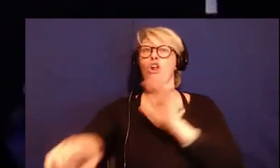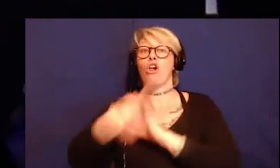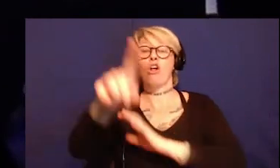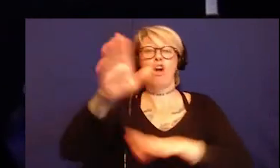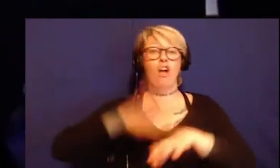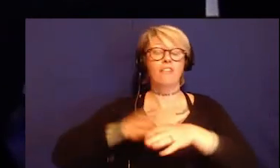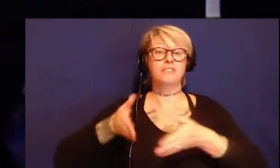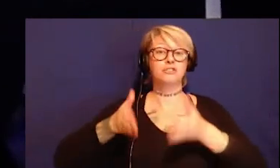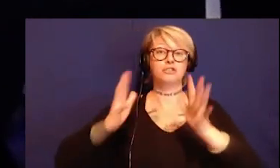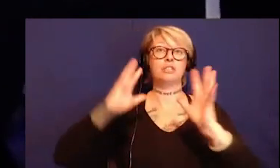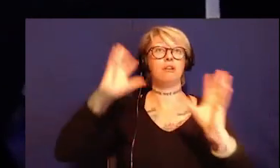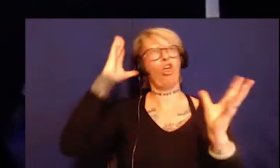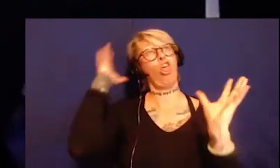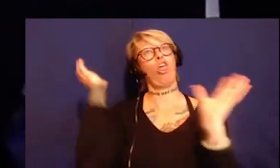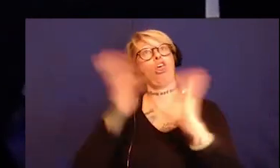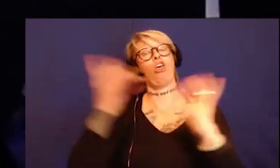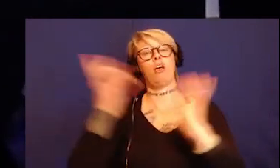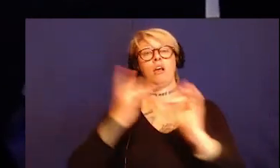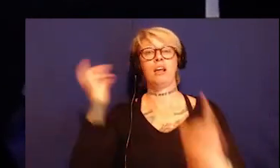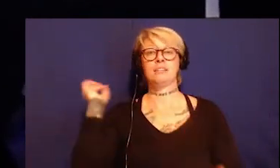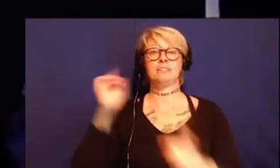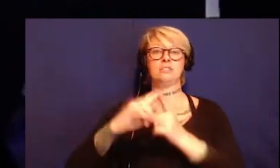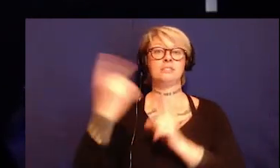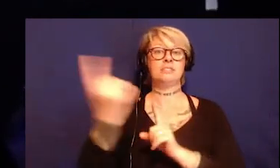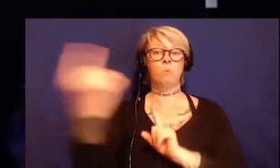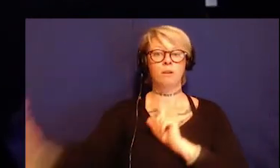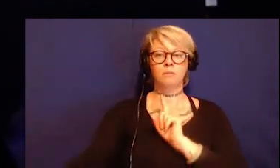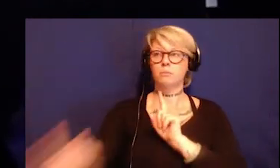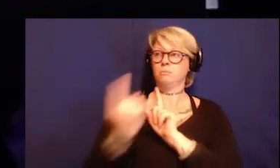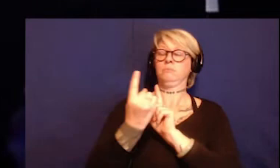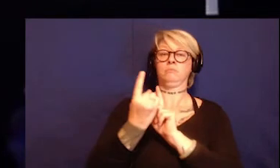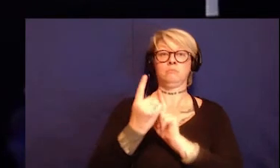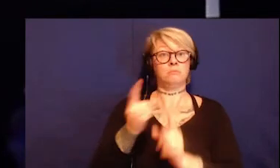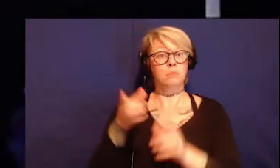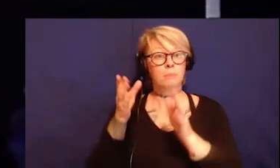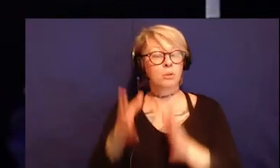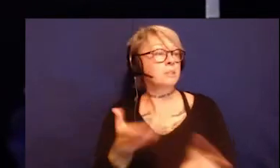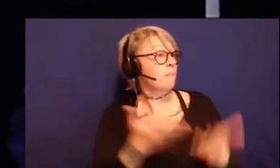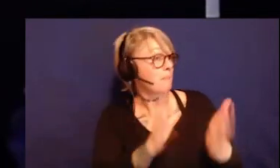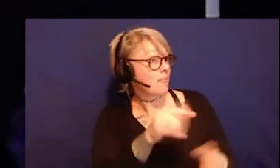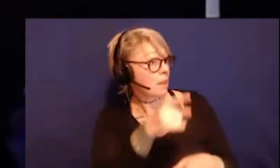until someone came up to me. A person, maybe it was them.